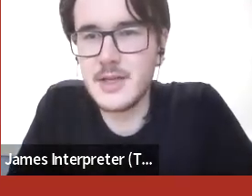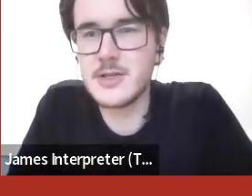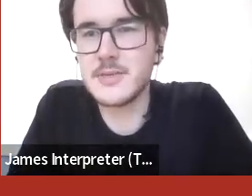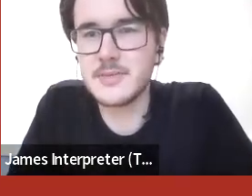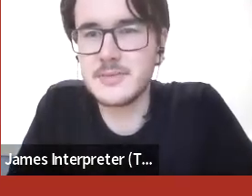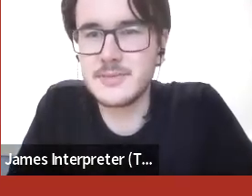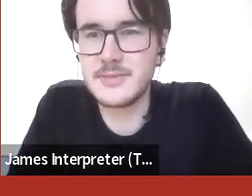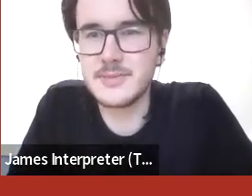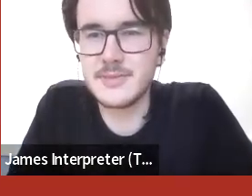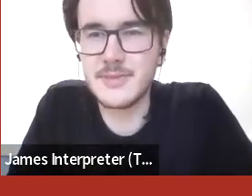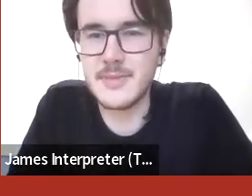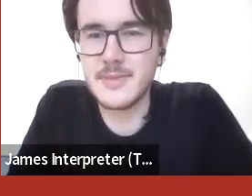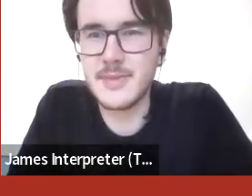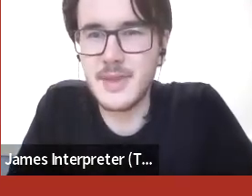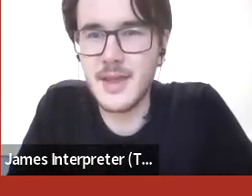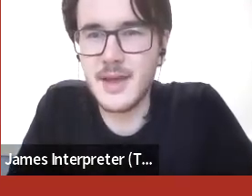H,